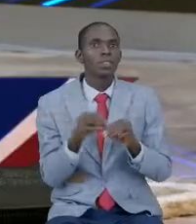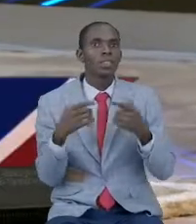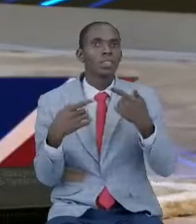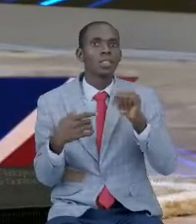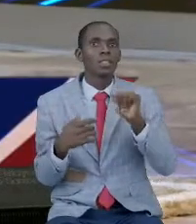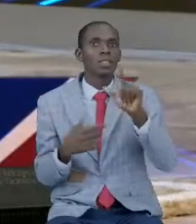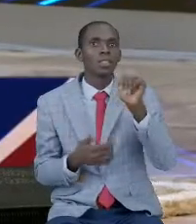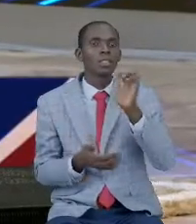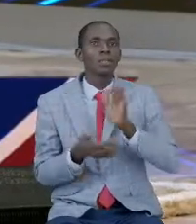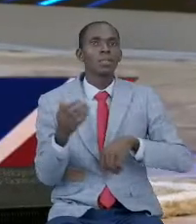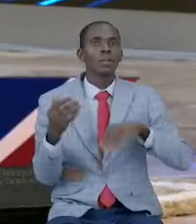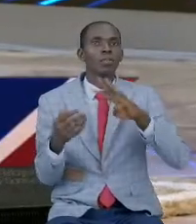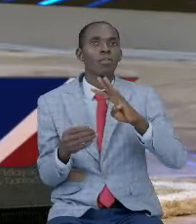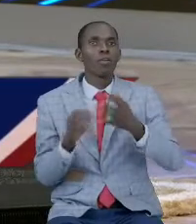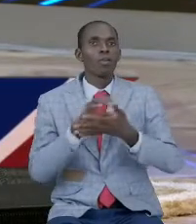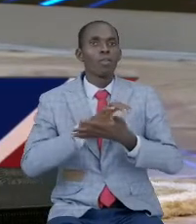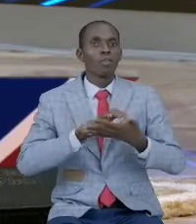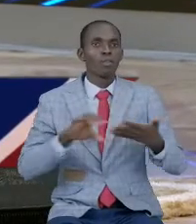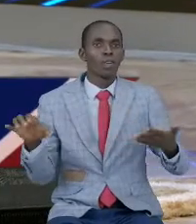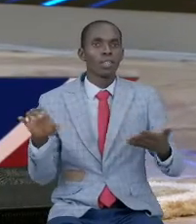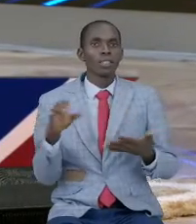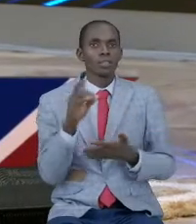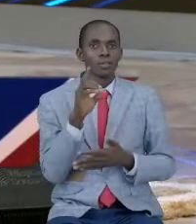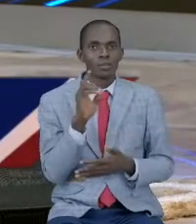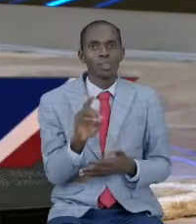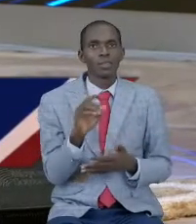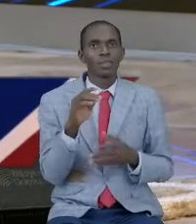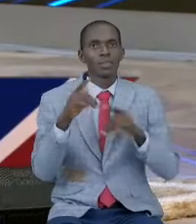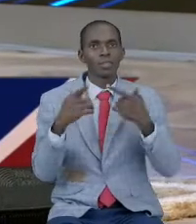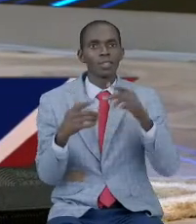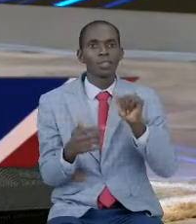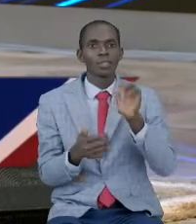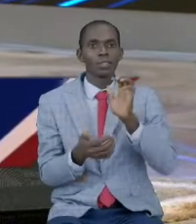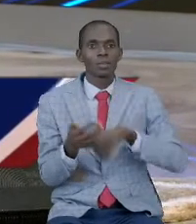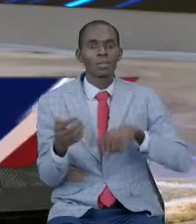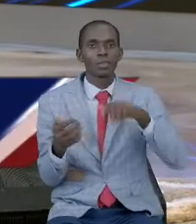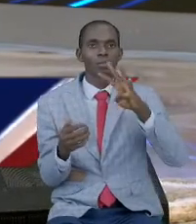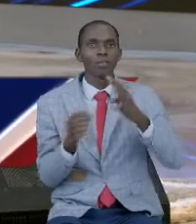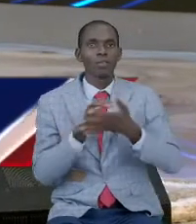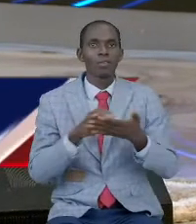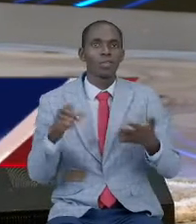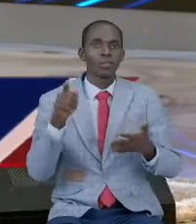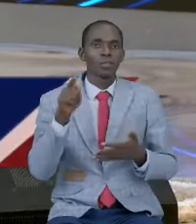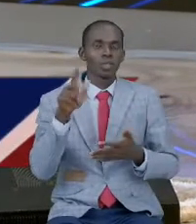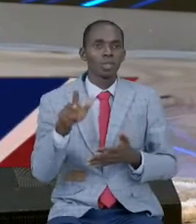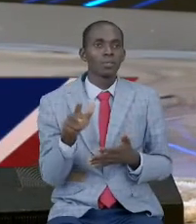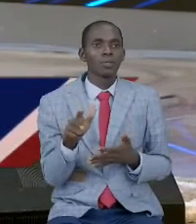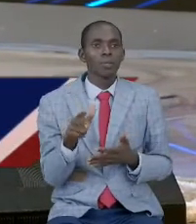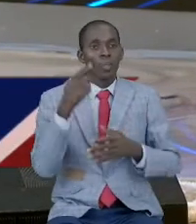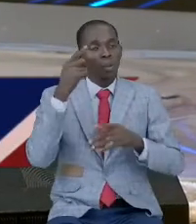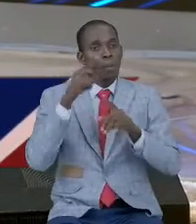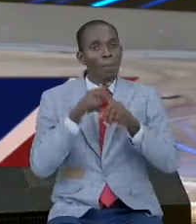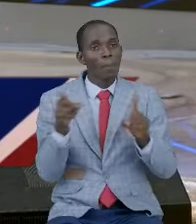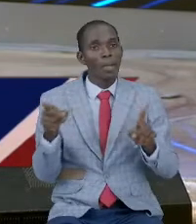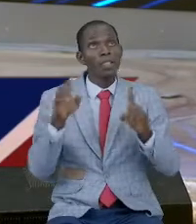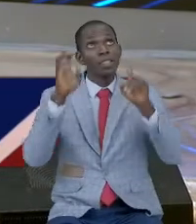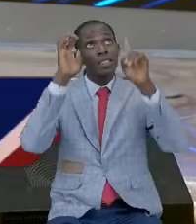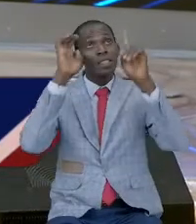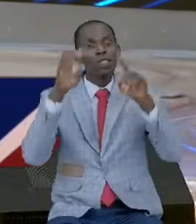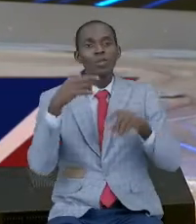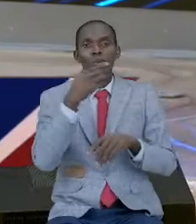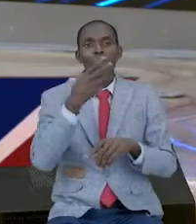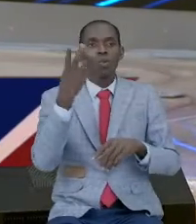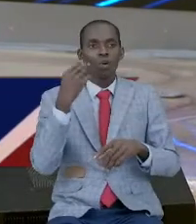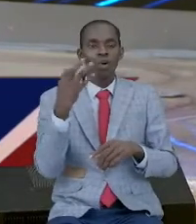4, looking at verse 23, but he who was of the born